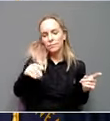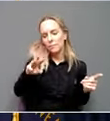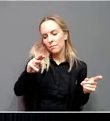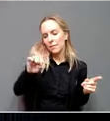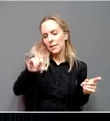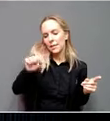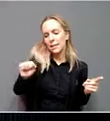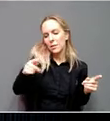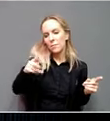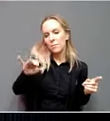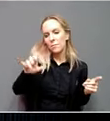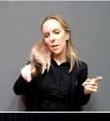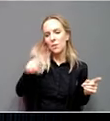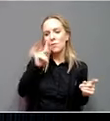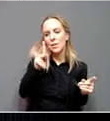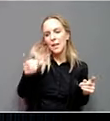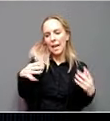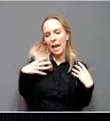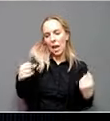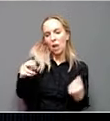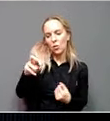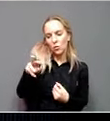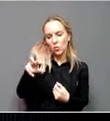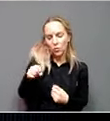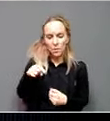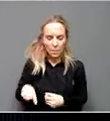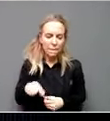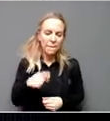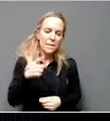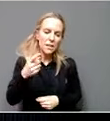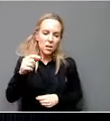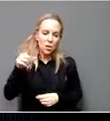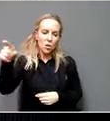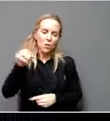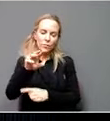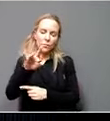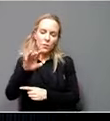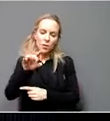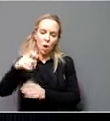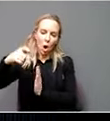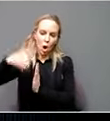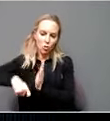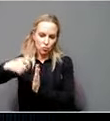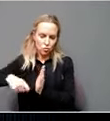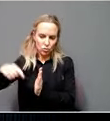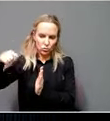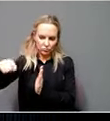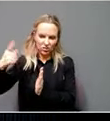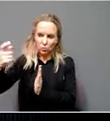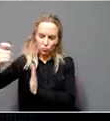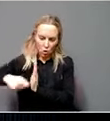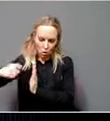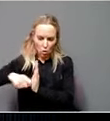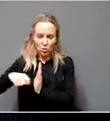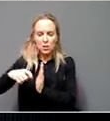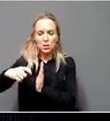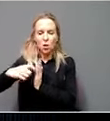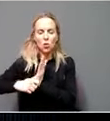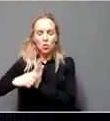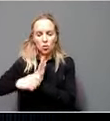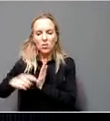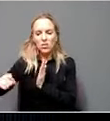Hi, Governor. A Wall Street Journal article analyzes a couple